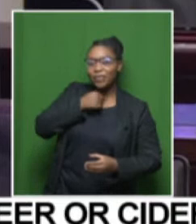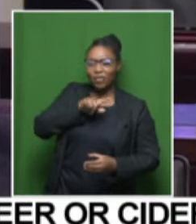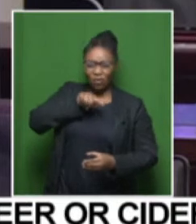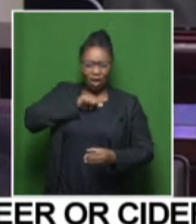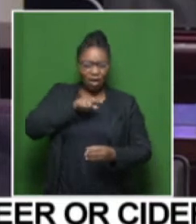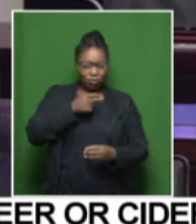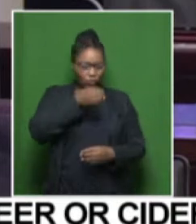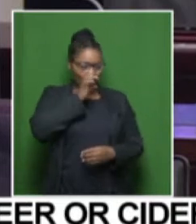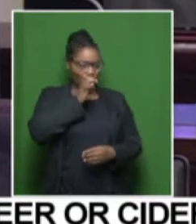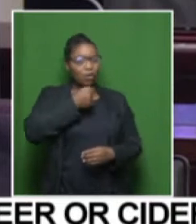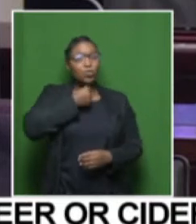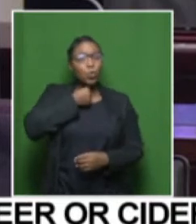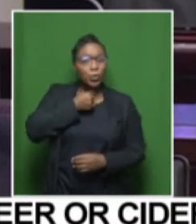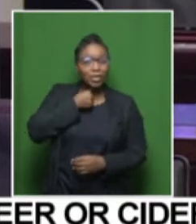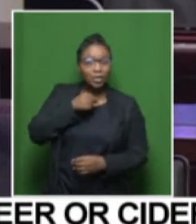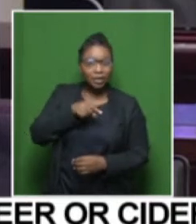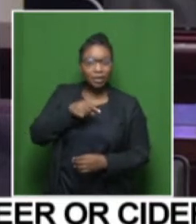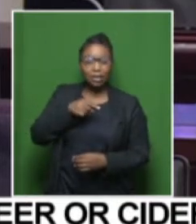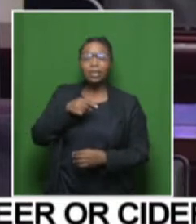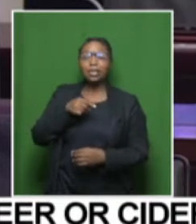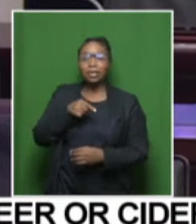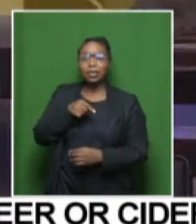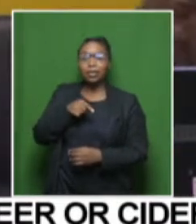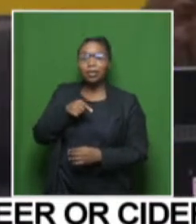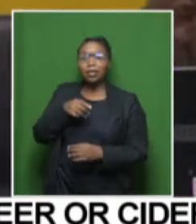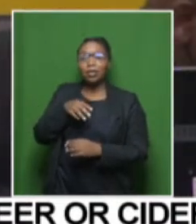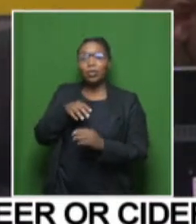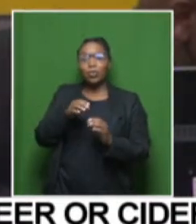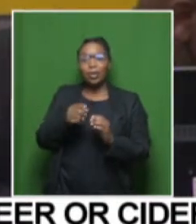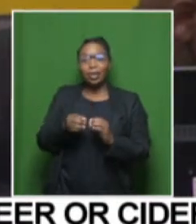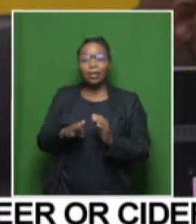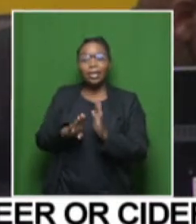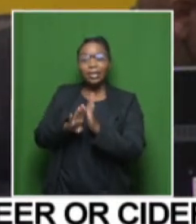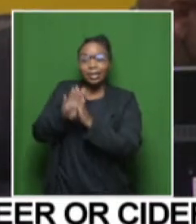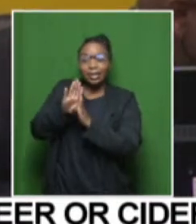whiskey, asbahlanga, the